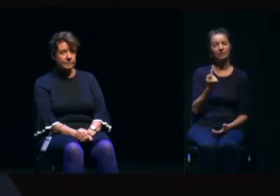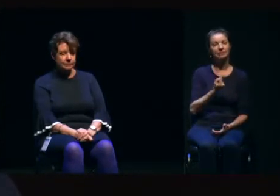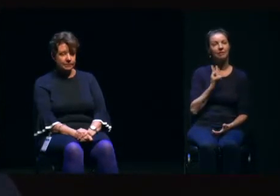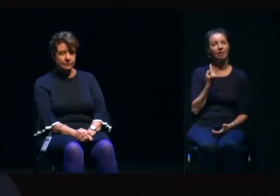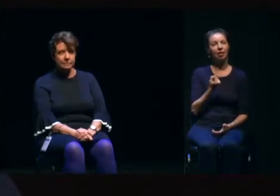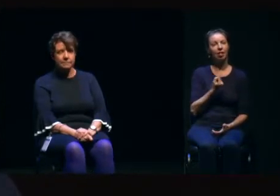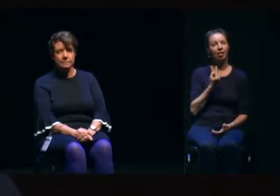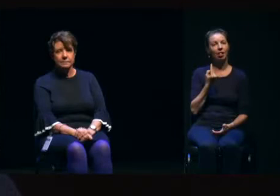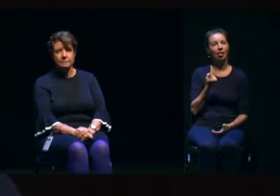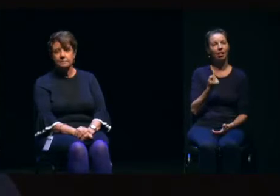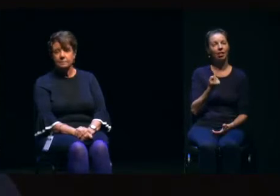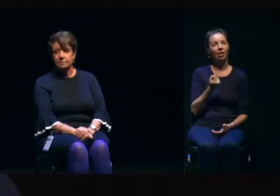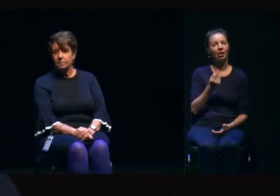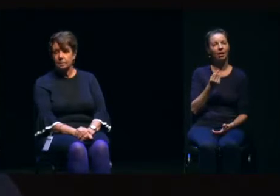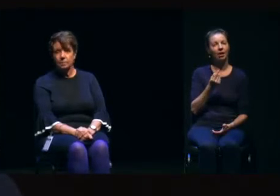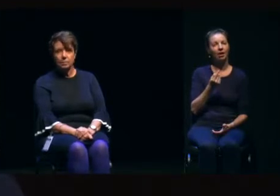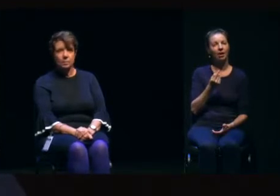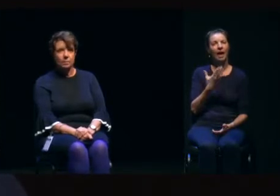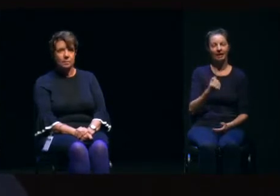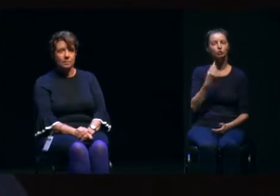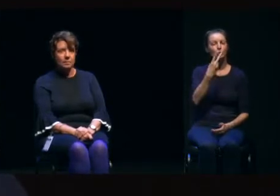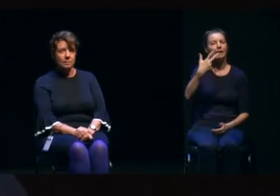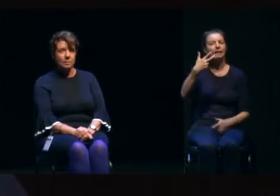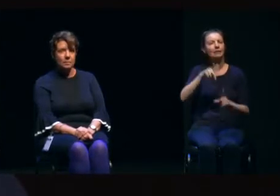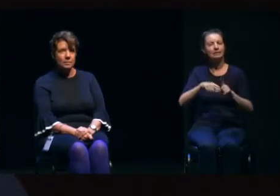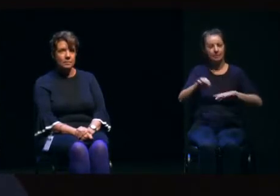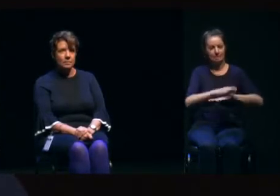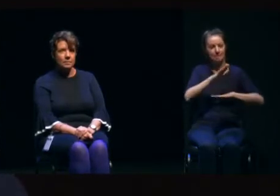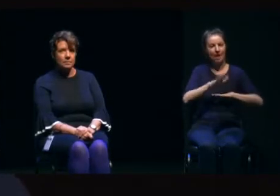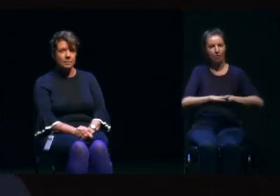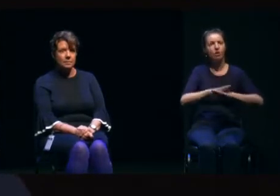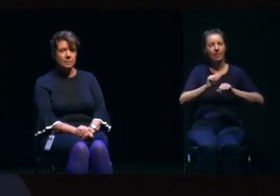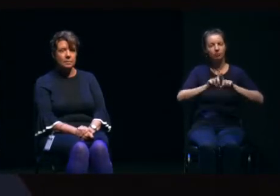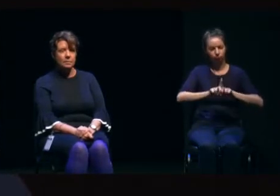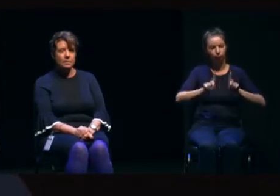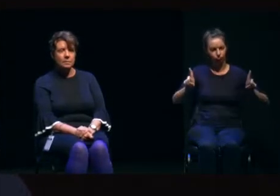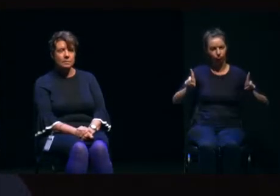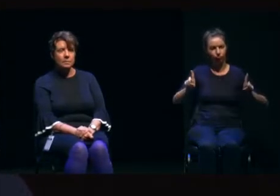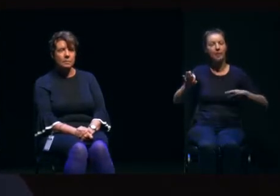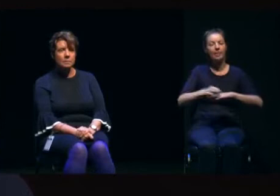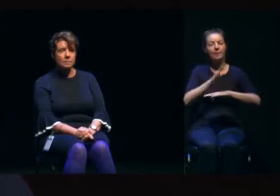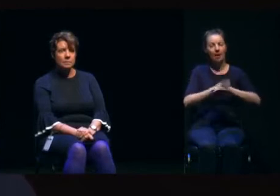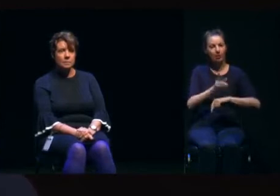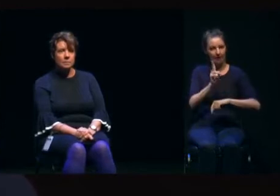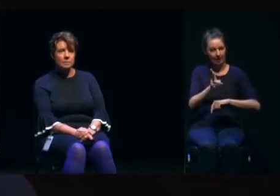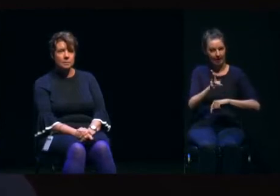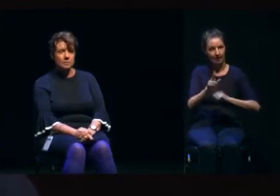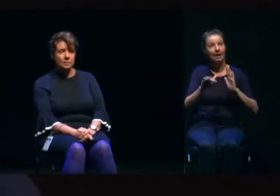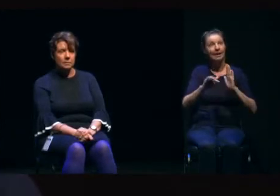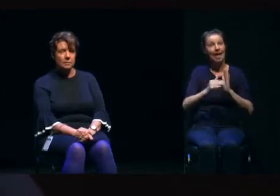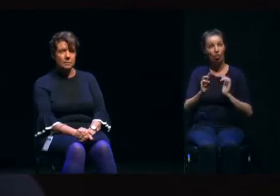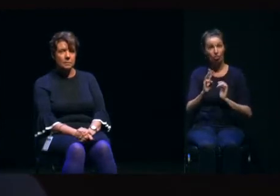think, after 28 years of marriage. You that was the end of your first marriage. You married again. You're now on your